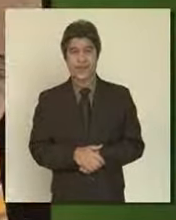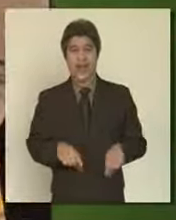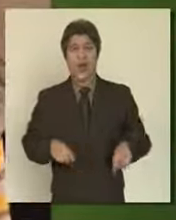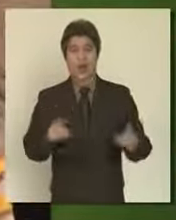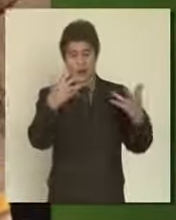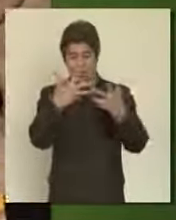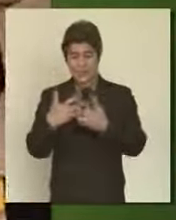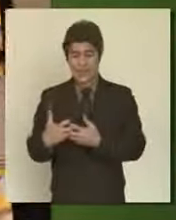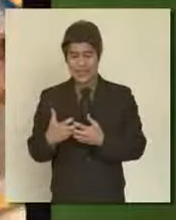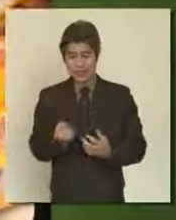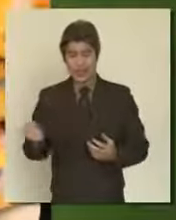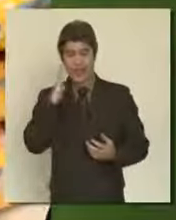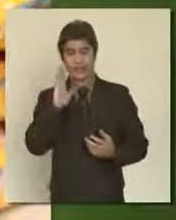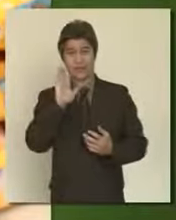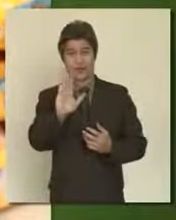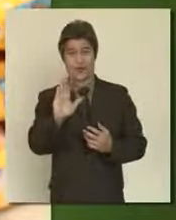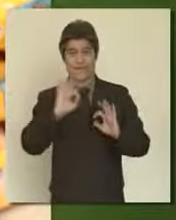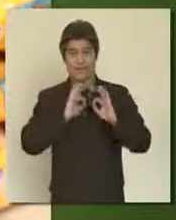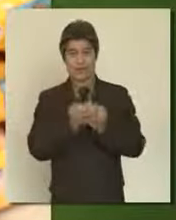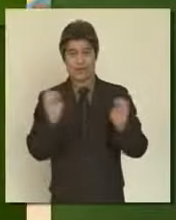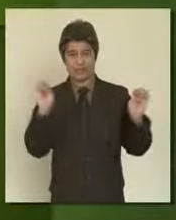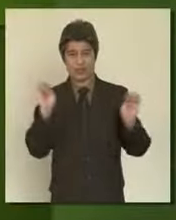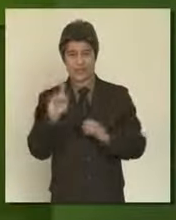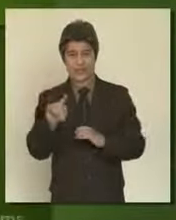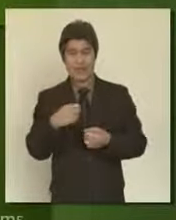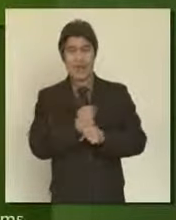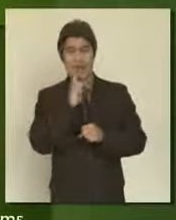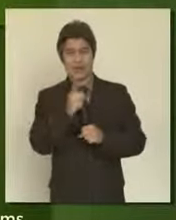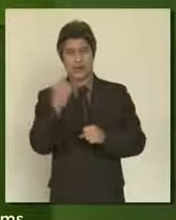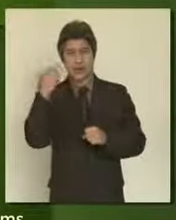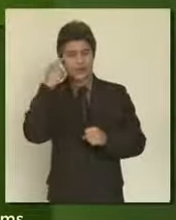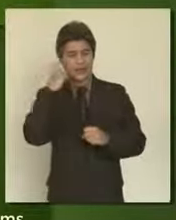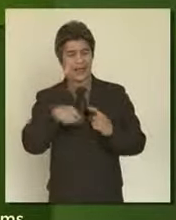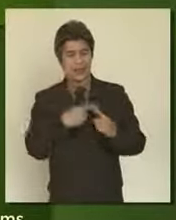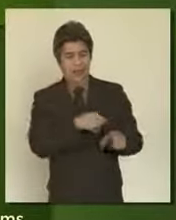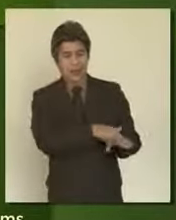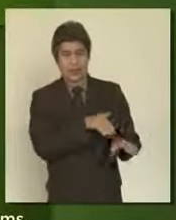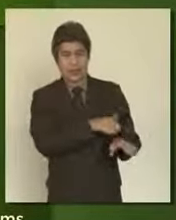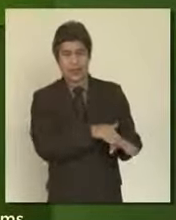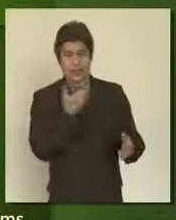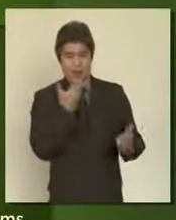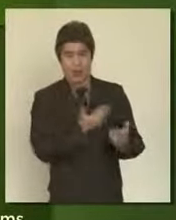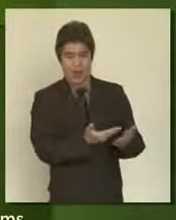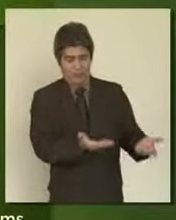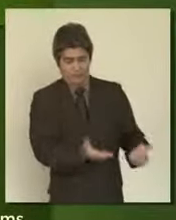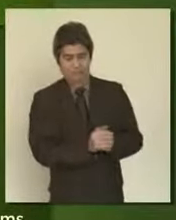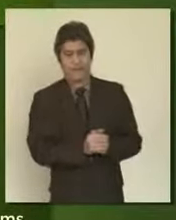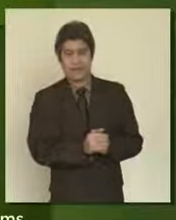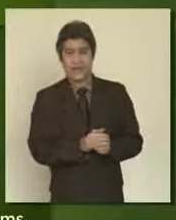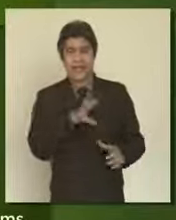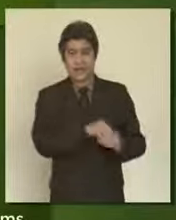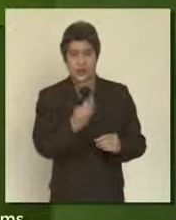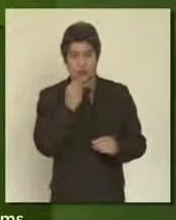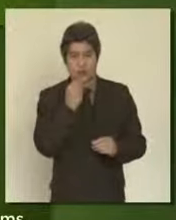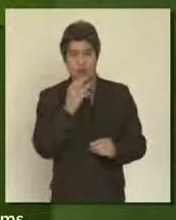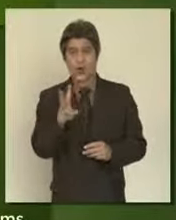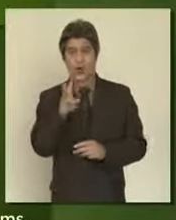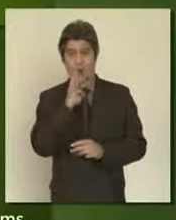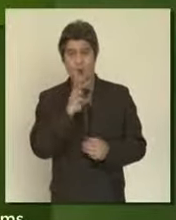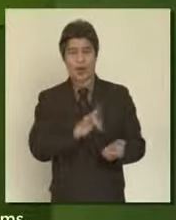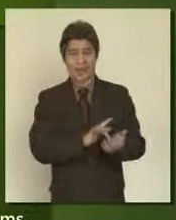As you put together supplies for your family's emergency kit, be sure to think about the well-being of your pets. Include food, water,